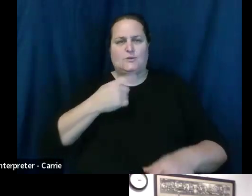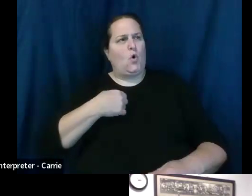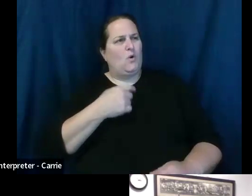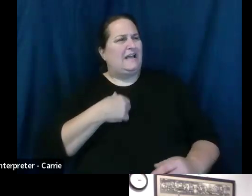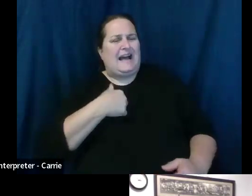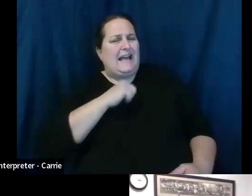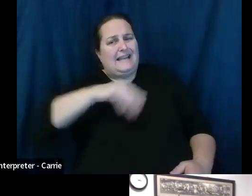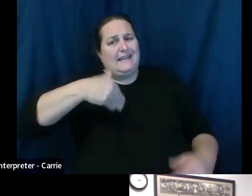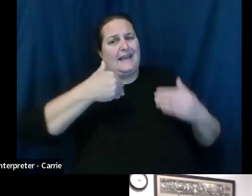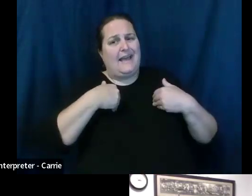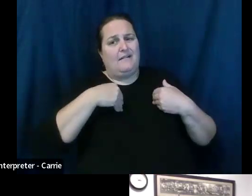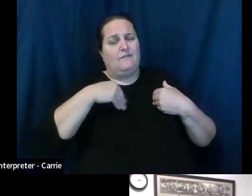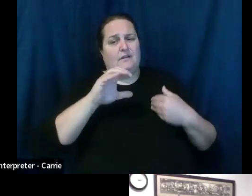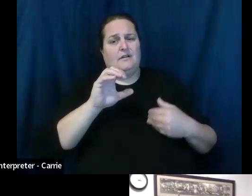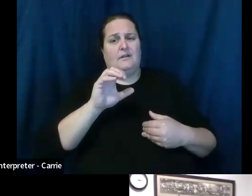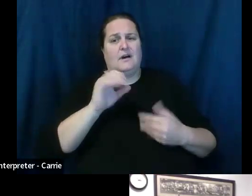related. Those are a lot of my,